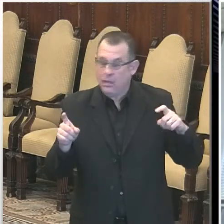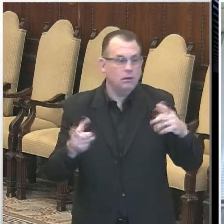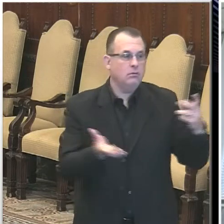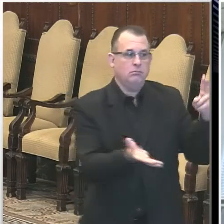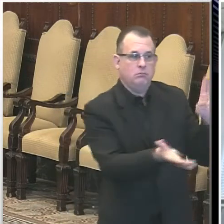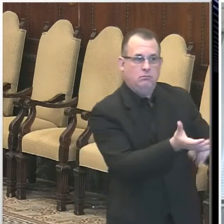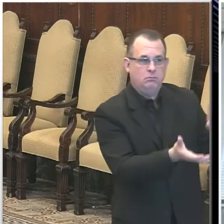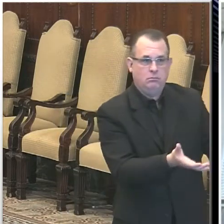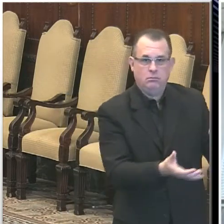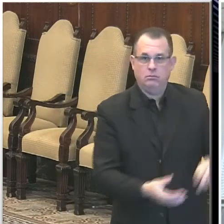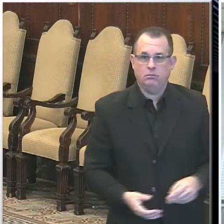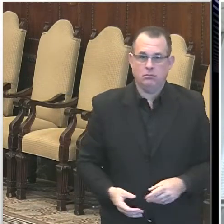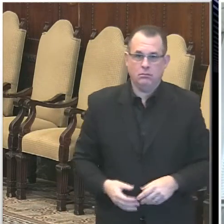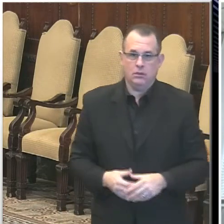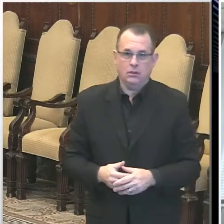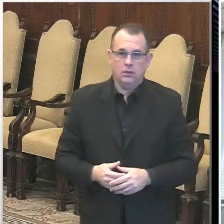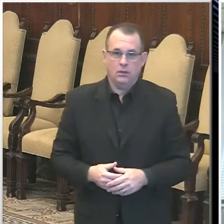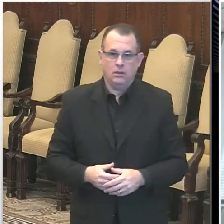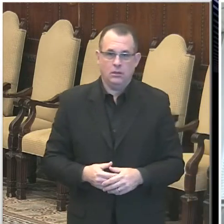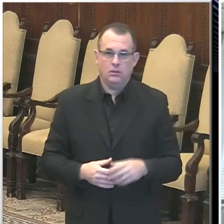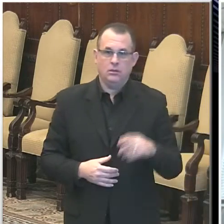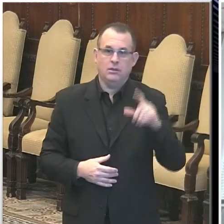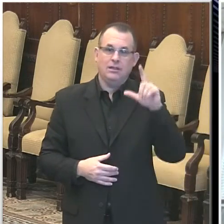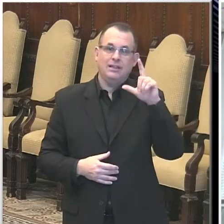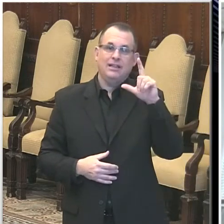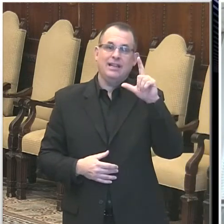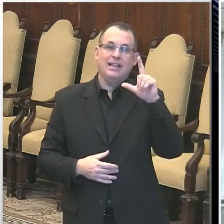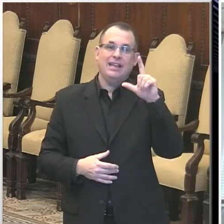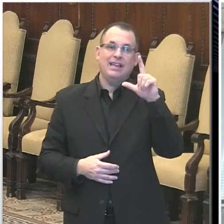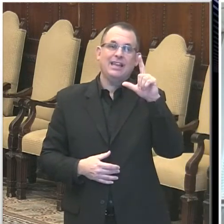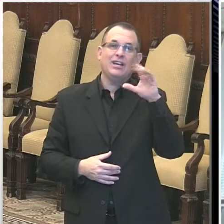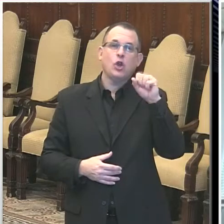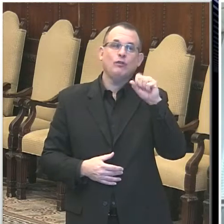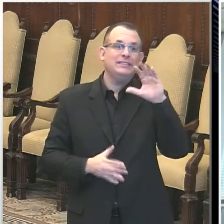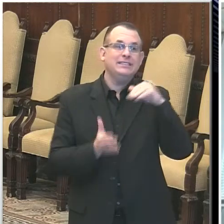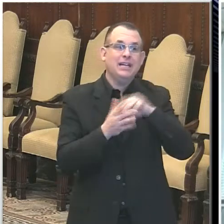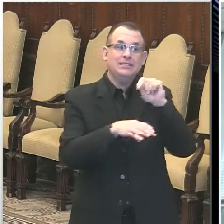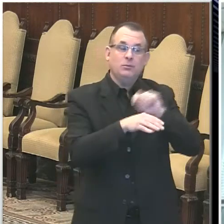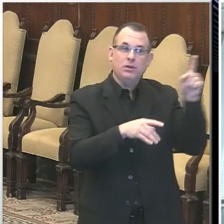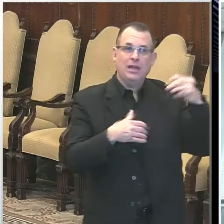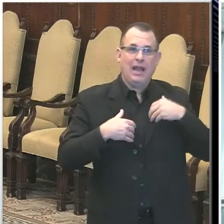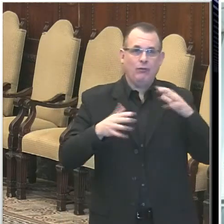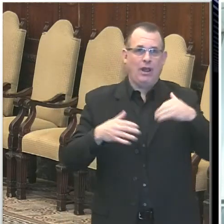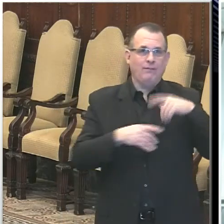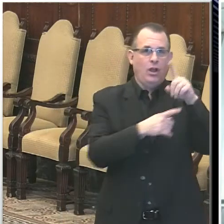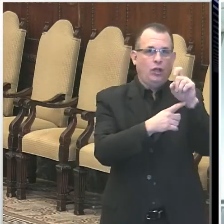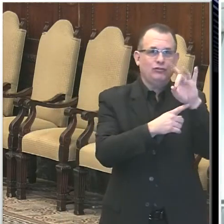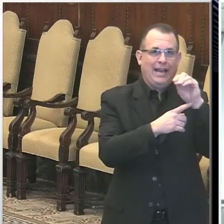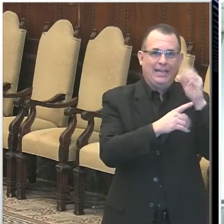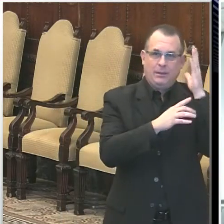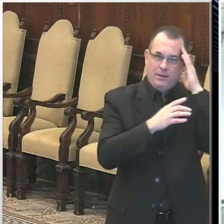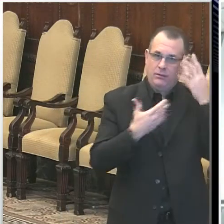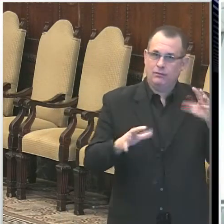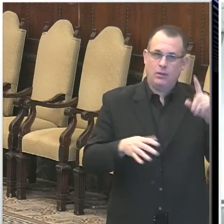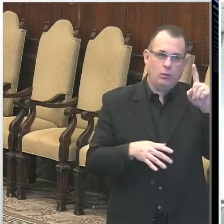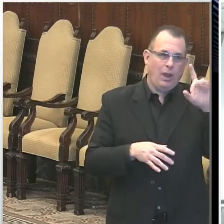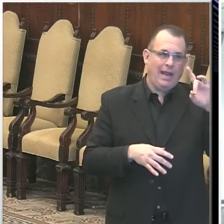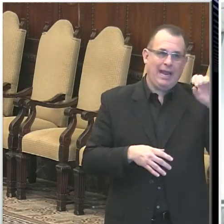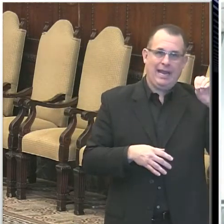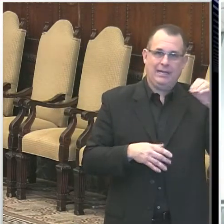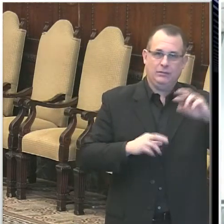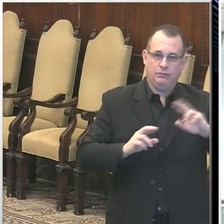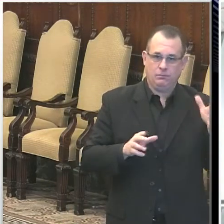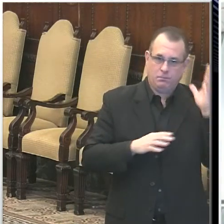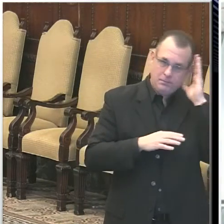right now. It does have the ability to expand if needed. And certainly we've made provisions for additional sites